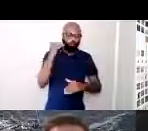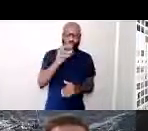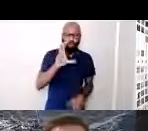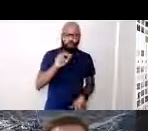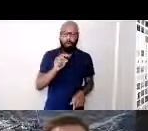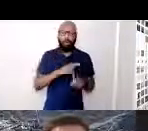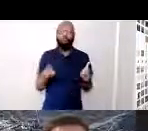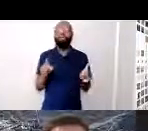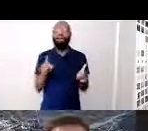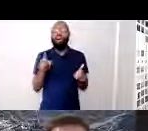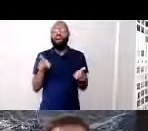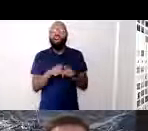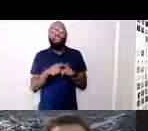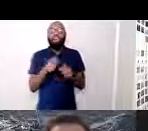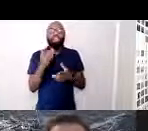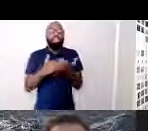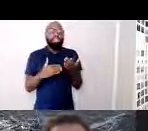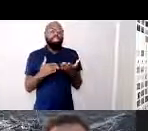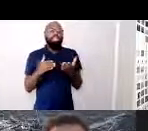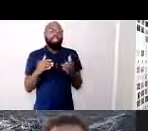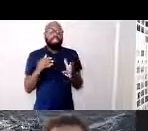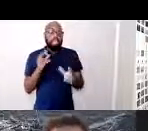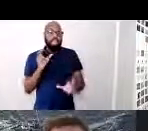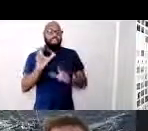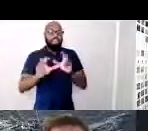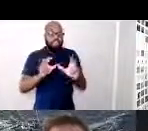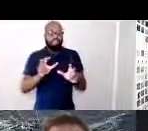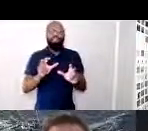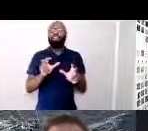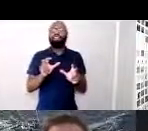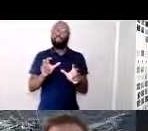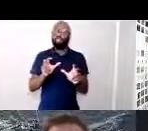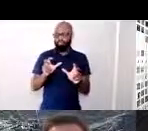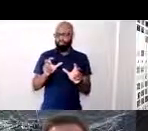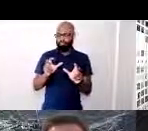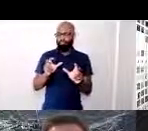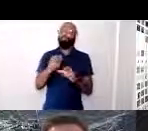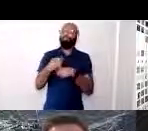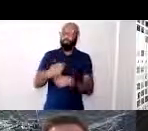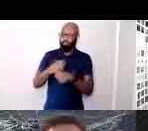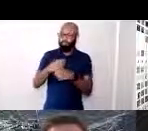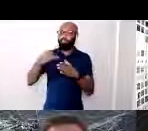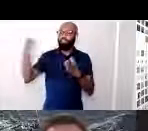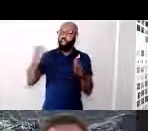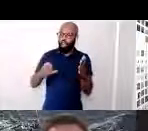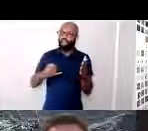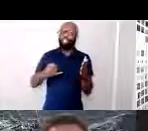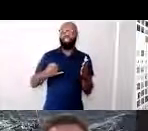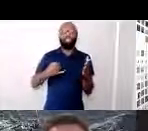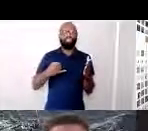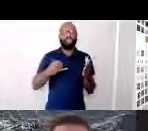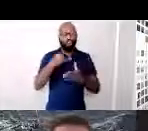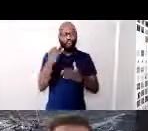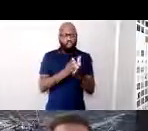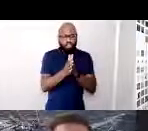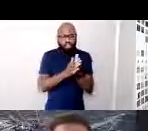investment into sort of cultivating the arts or cultivating artistic endeavors among different people in